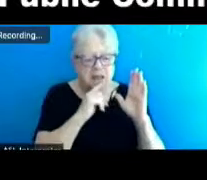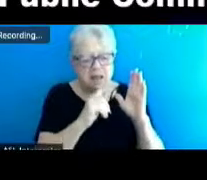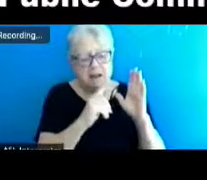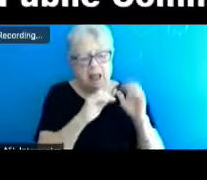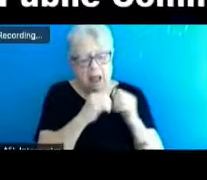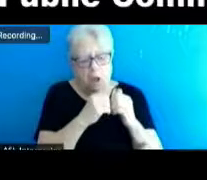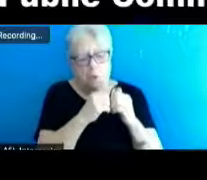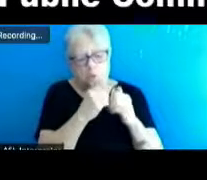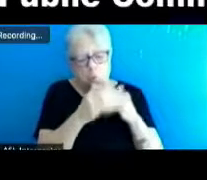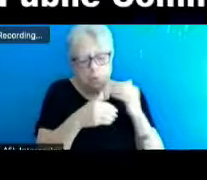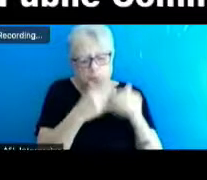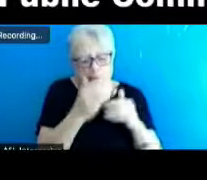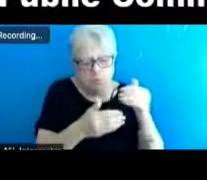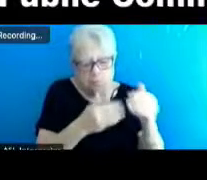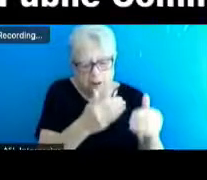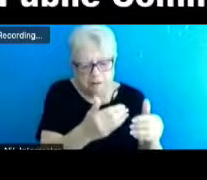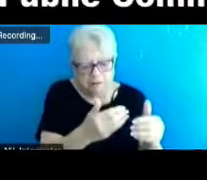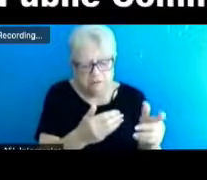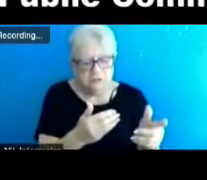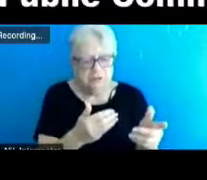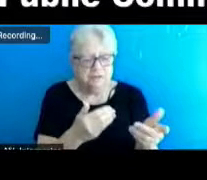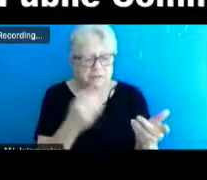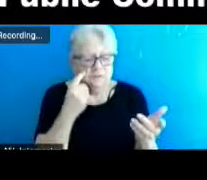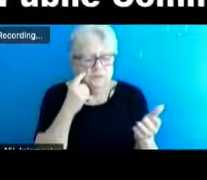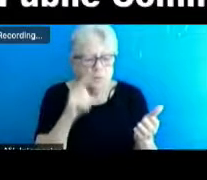and just for